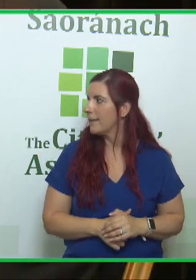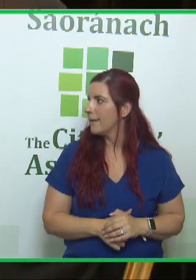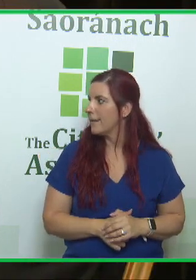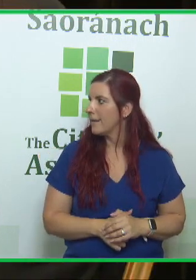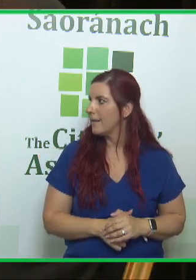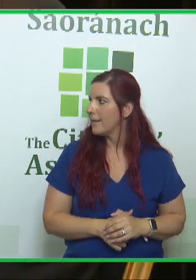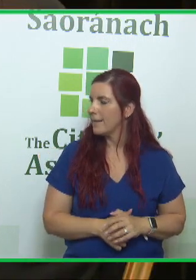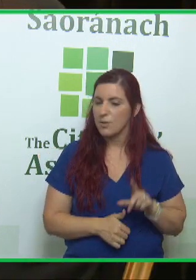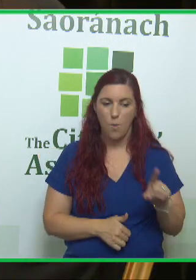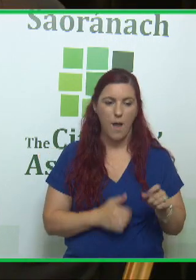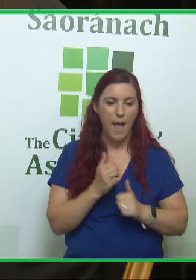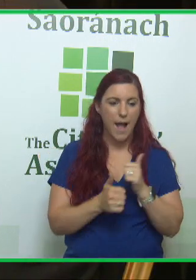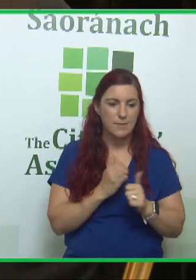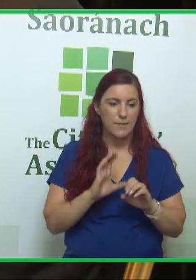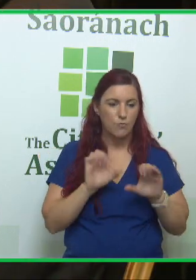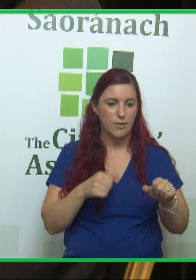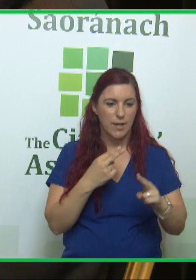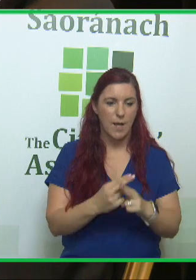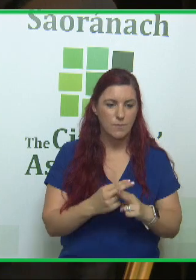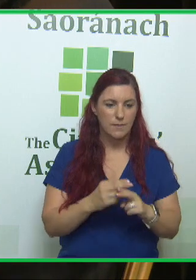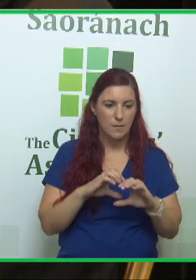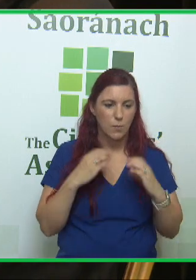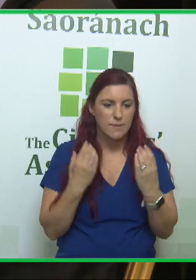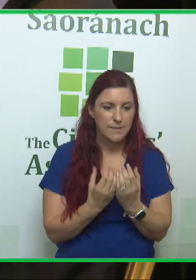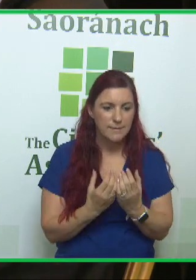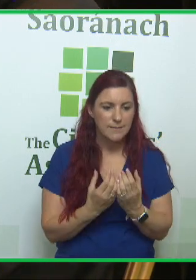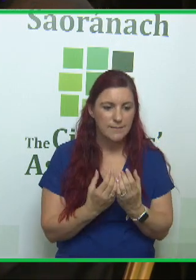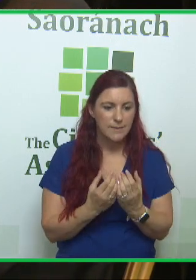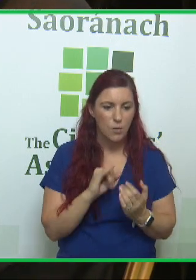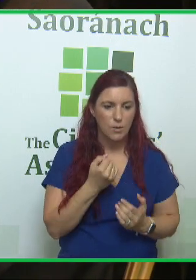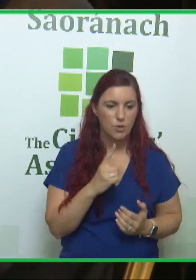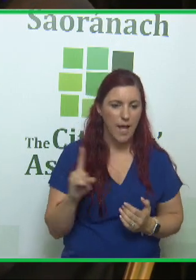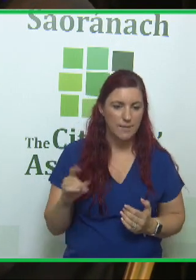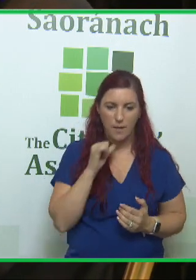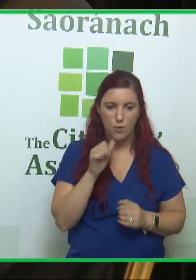and actively reaching out to people in the community. In JAD, there's no waiting list. I'll give you an